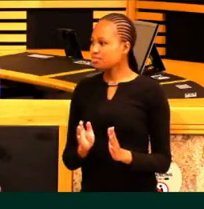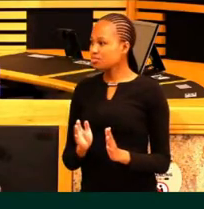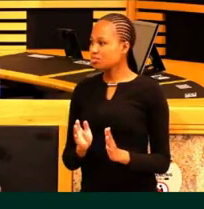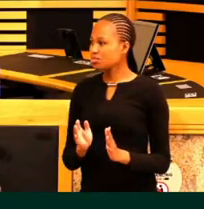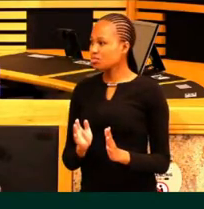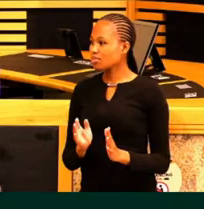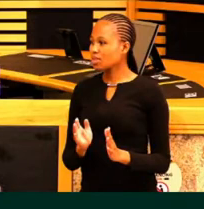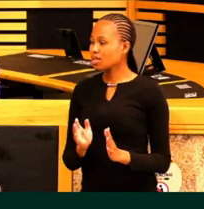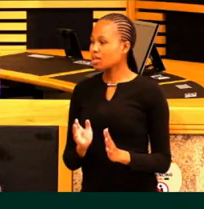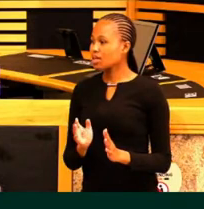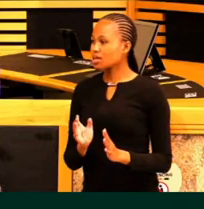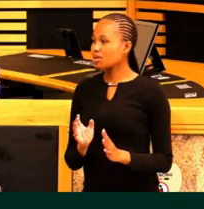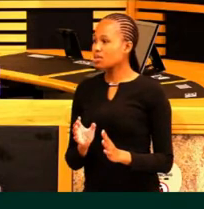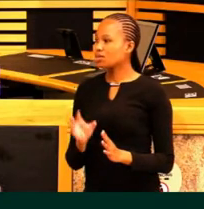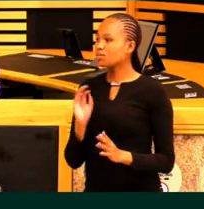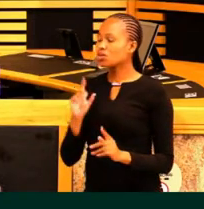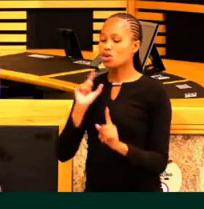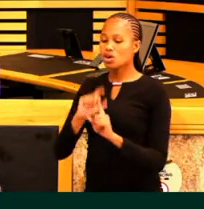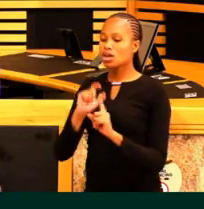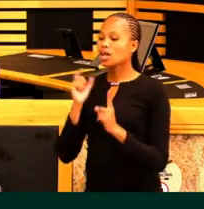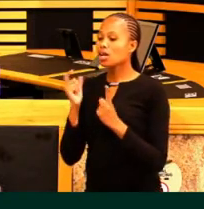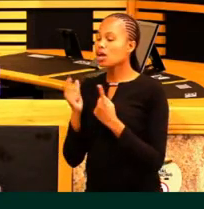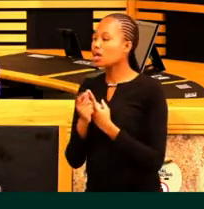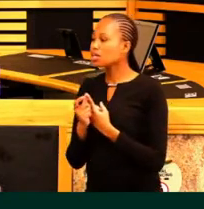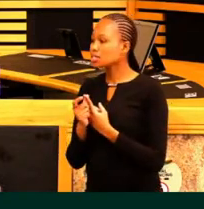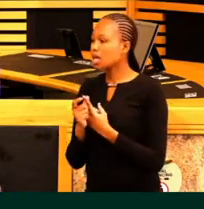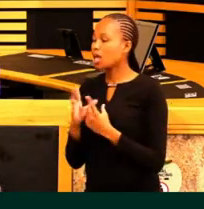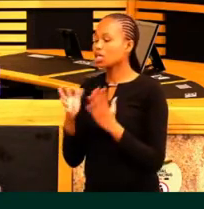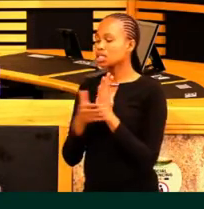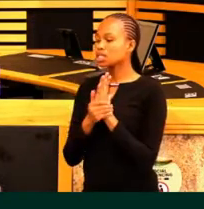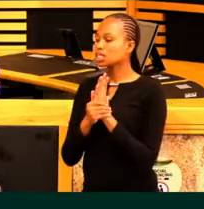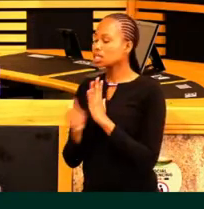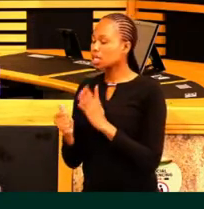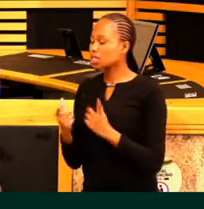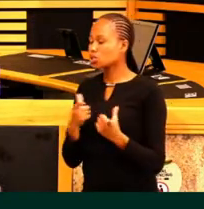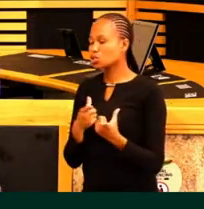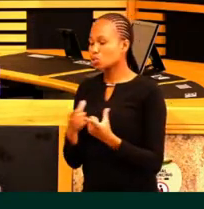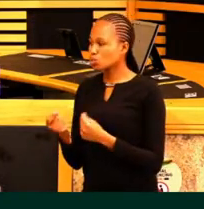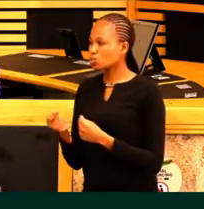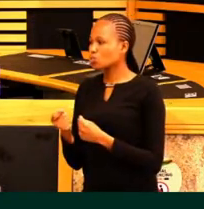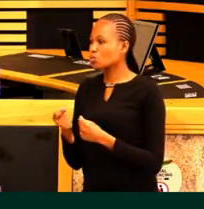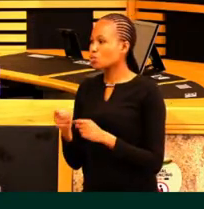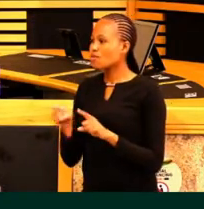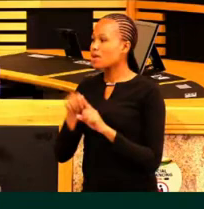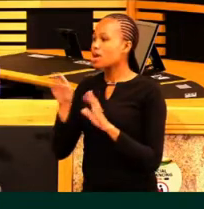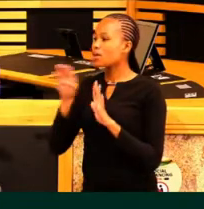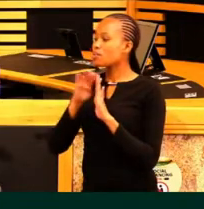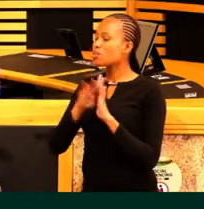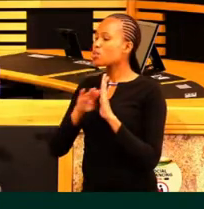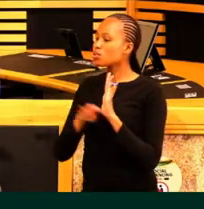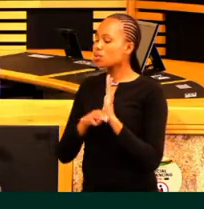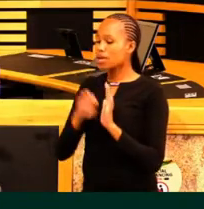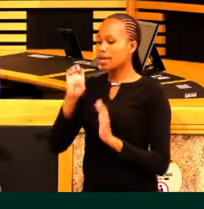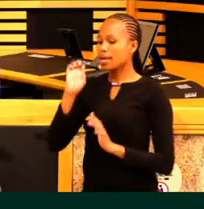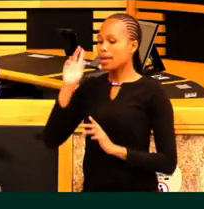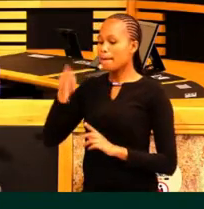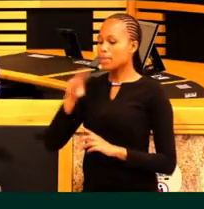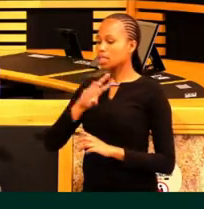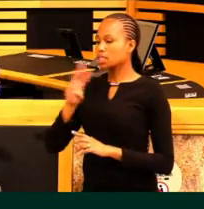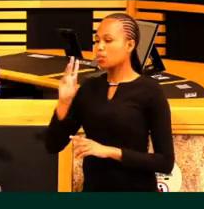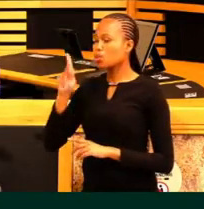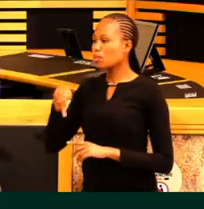culture as part of his girls this is programs the epwp